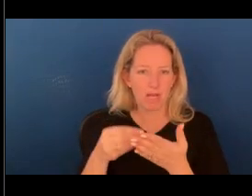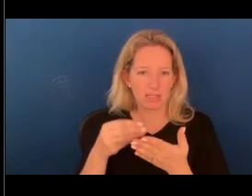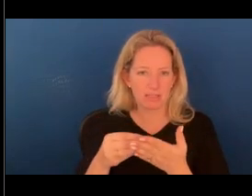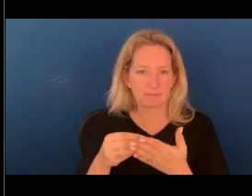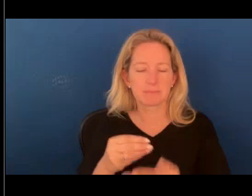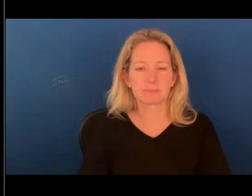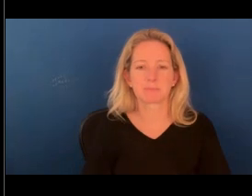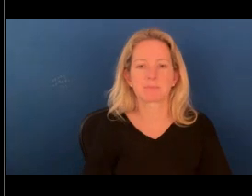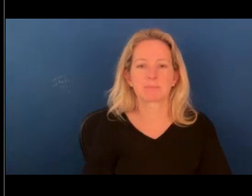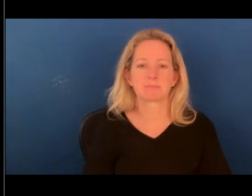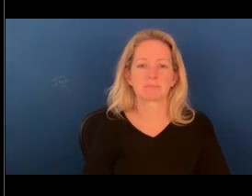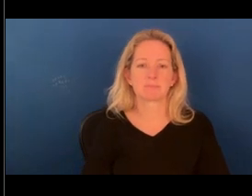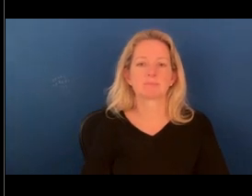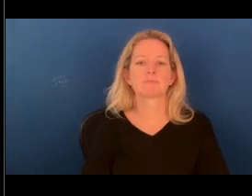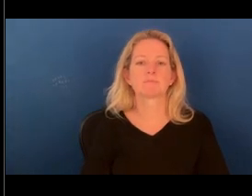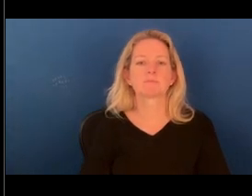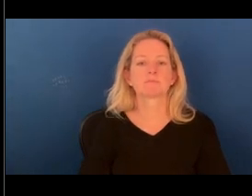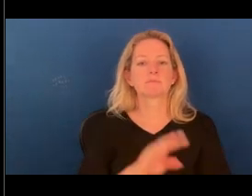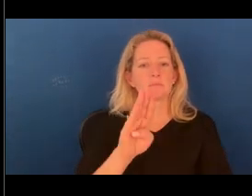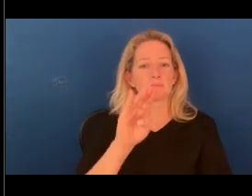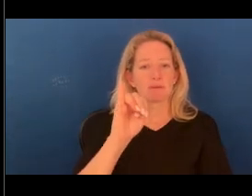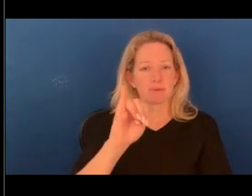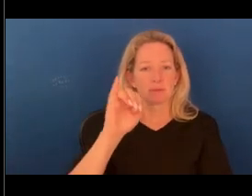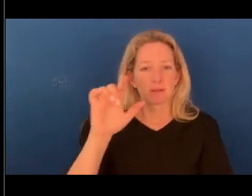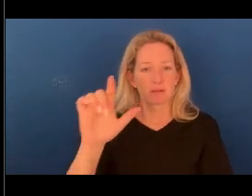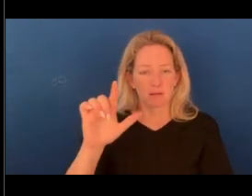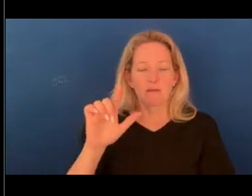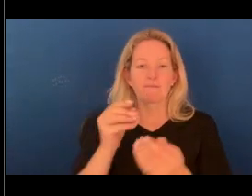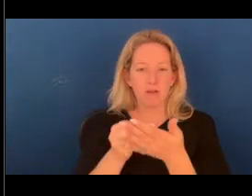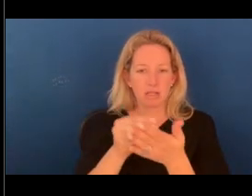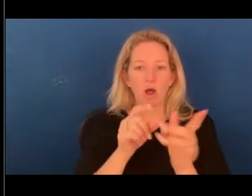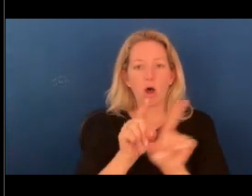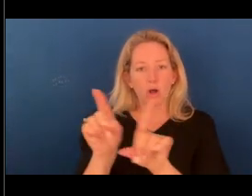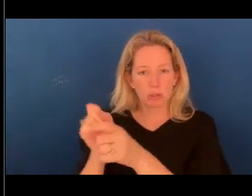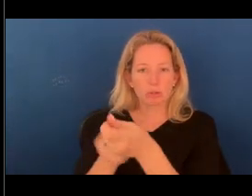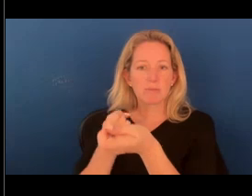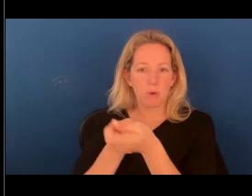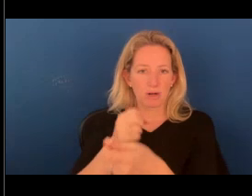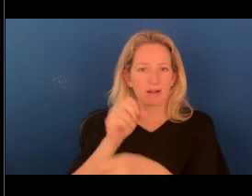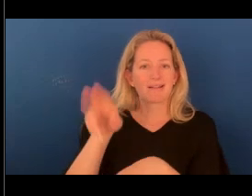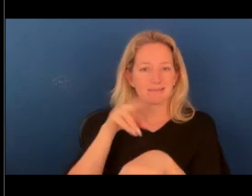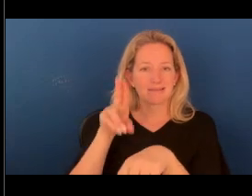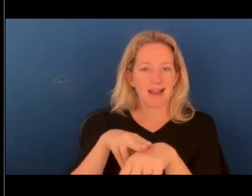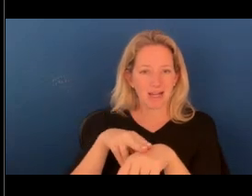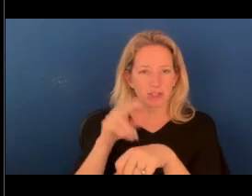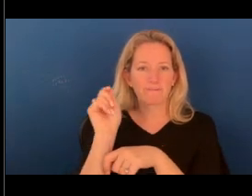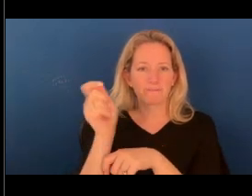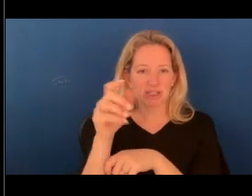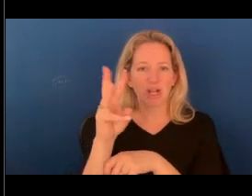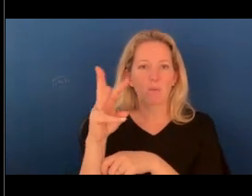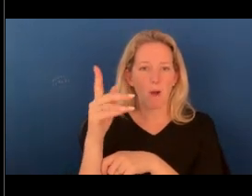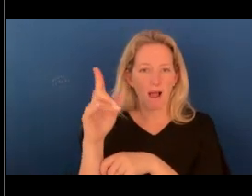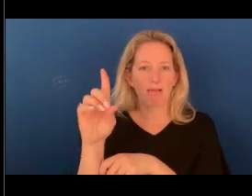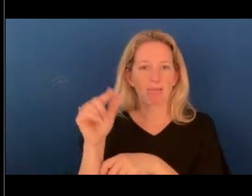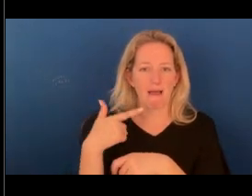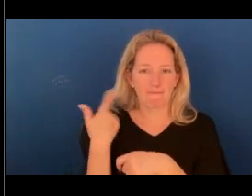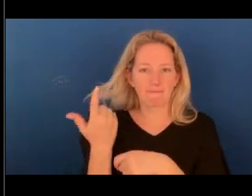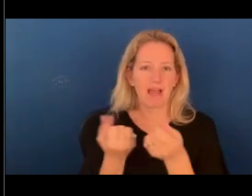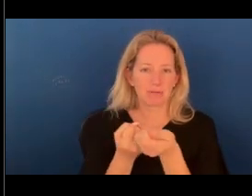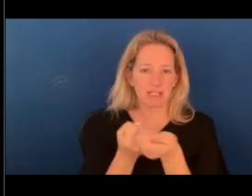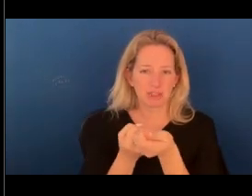Bipartisan infrastructure law funds from the Marine Debris Program are also supporting the National Fish and Wildlife Foundation through a non-competitive grant for a